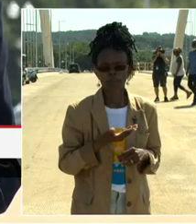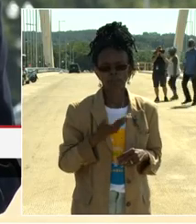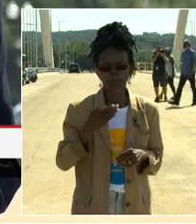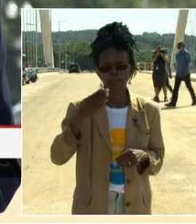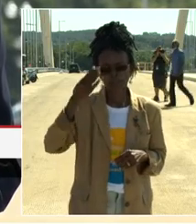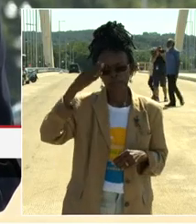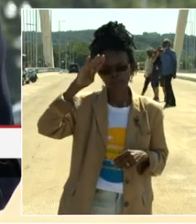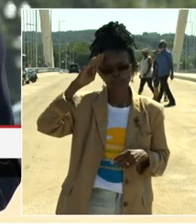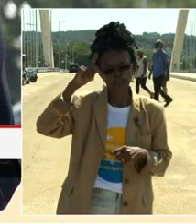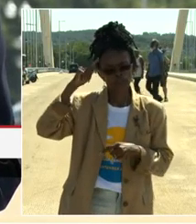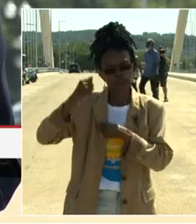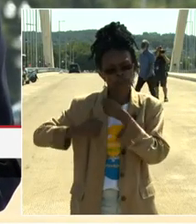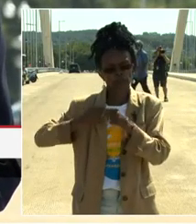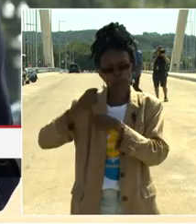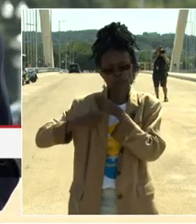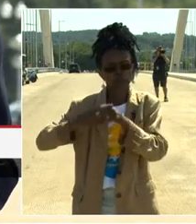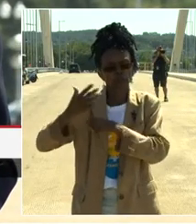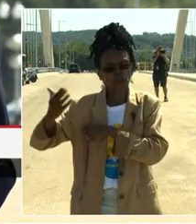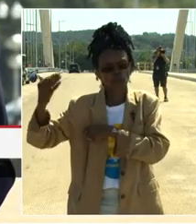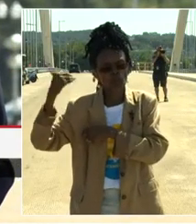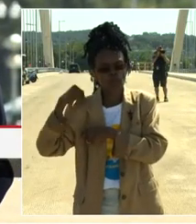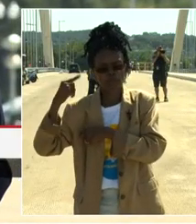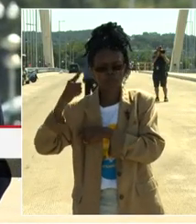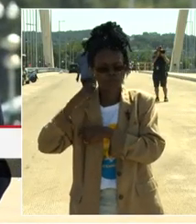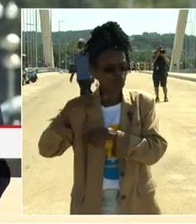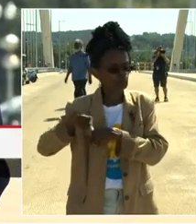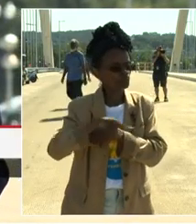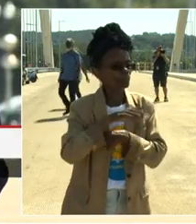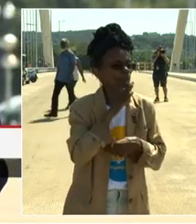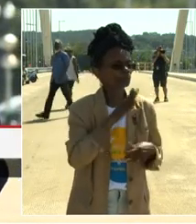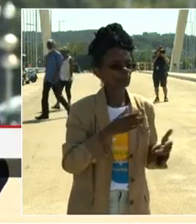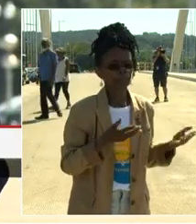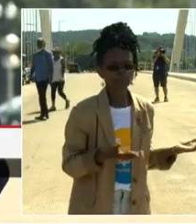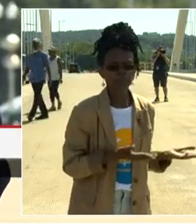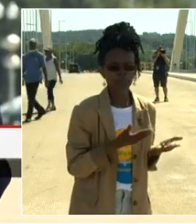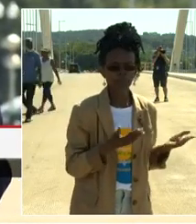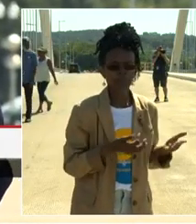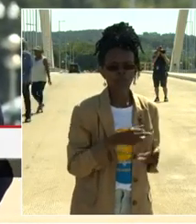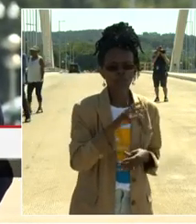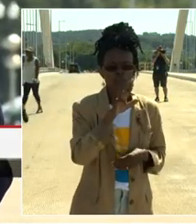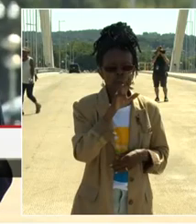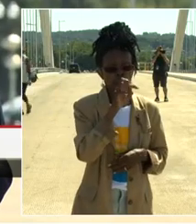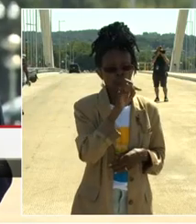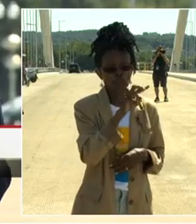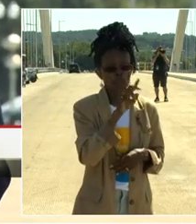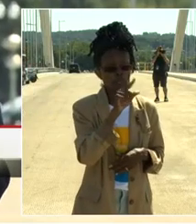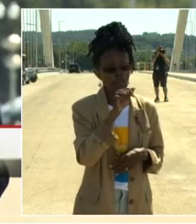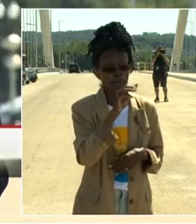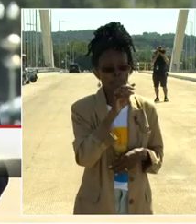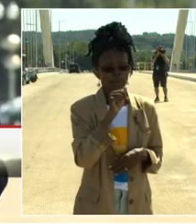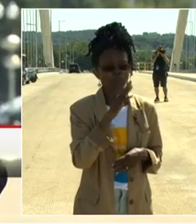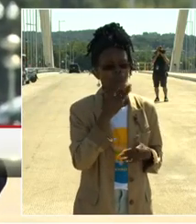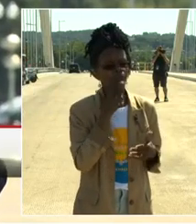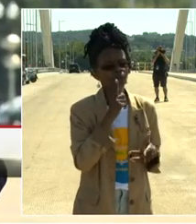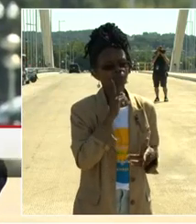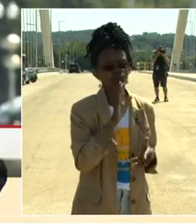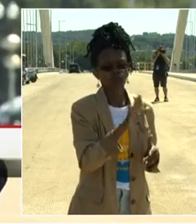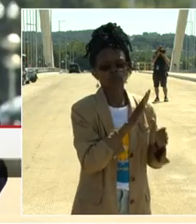ago. Reverend Lamar, I thought your prayer was an excellent history and an excellent prayer.